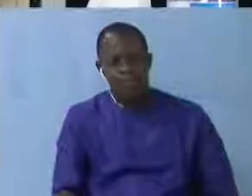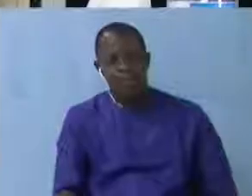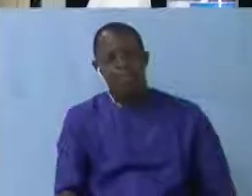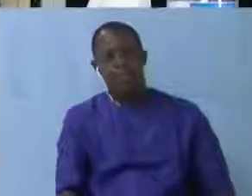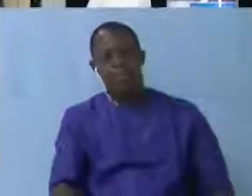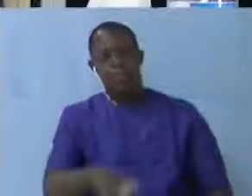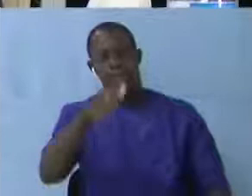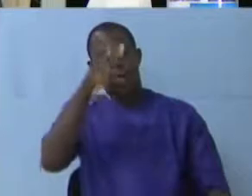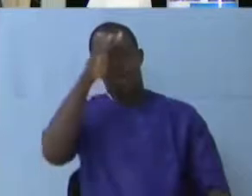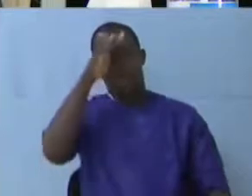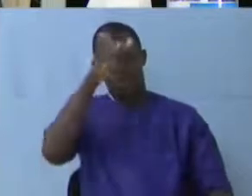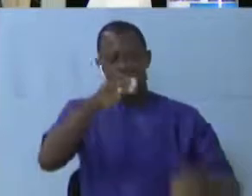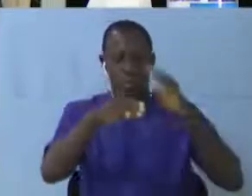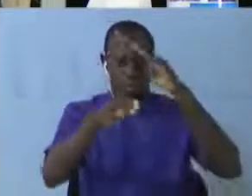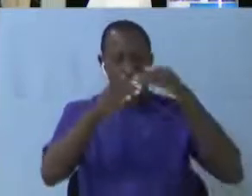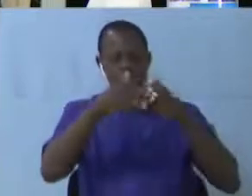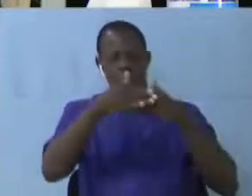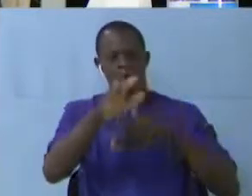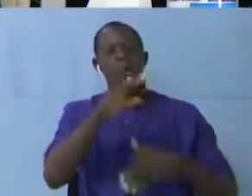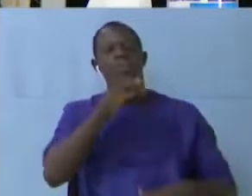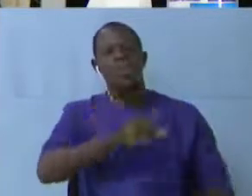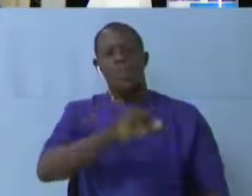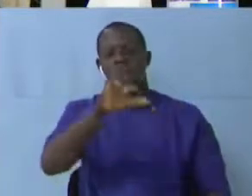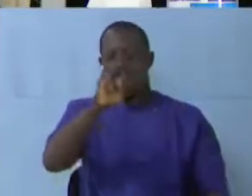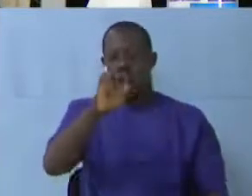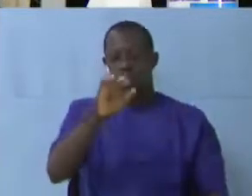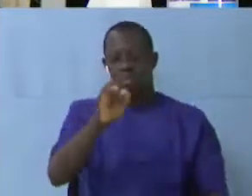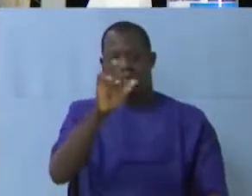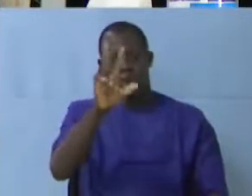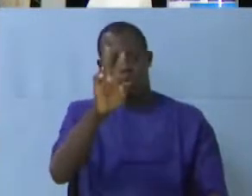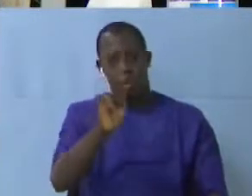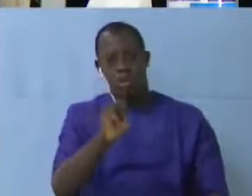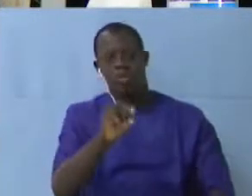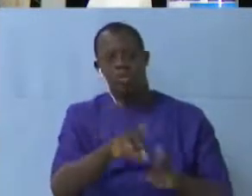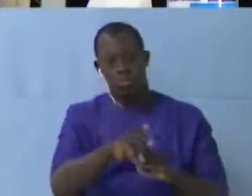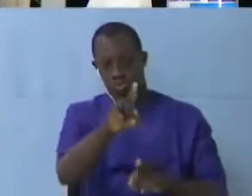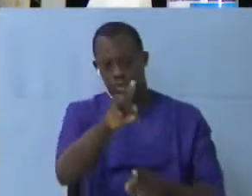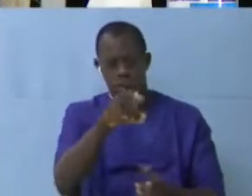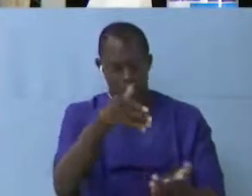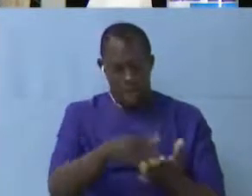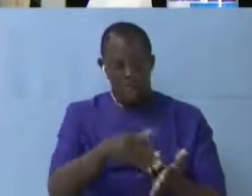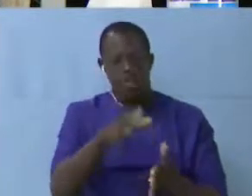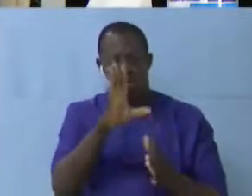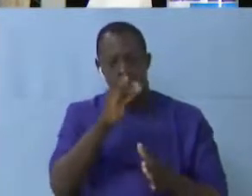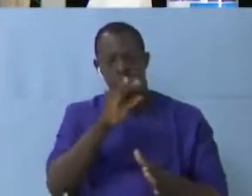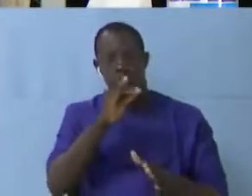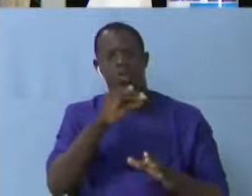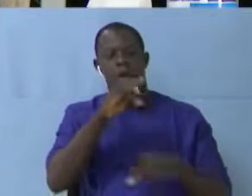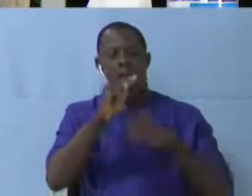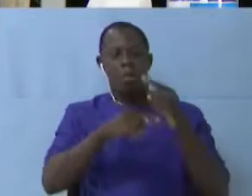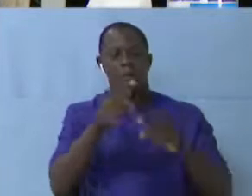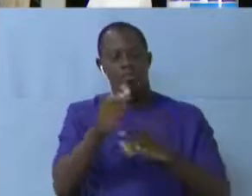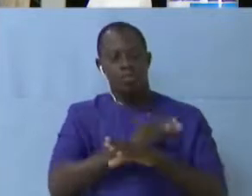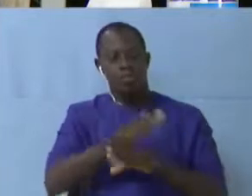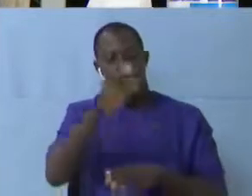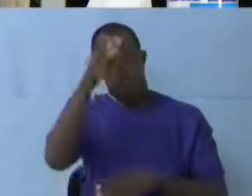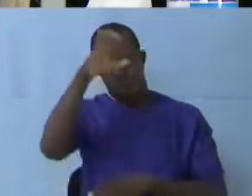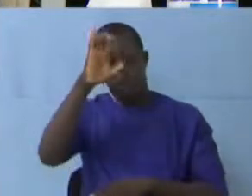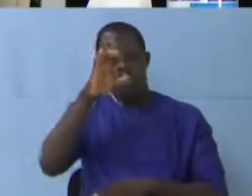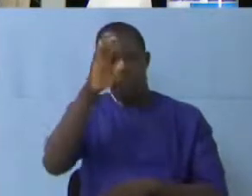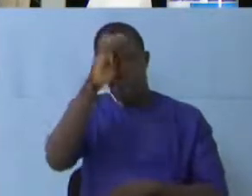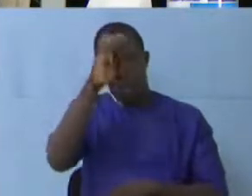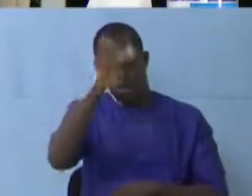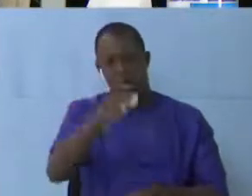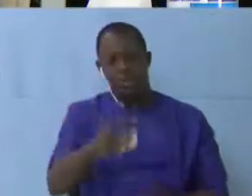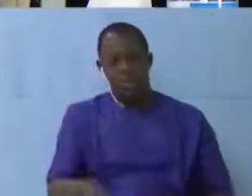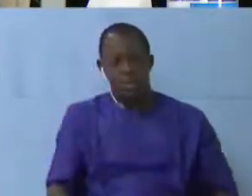Thank you very much indeed, Mr. Sow, again, for coming to testify for the Commission. Mr. Sow, ci li nga ñëwee pour dal di